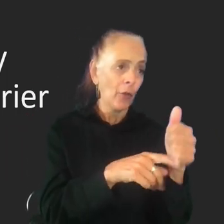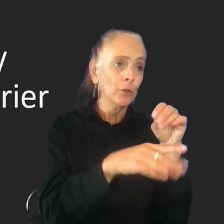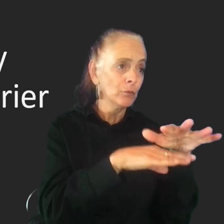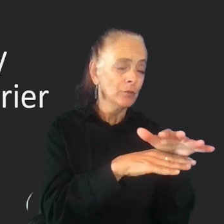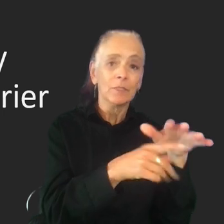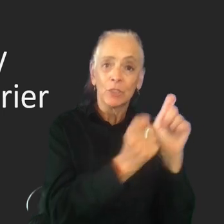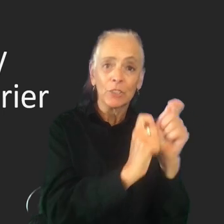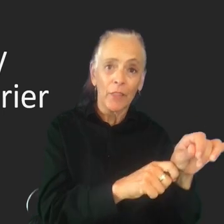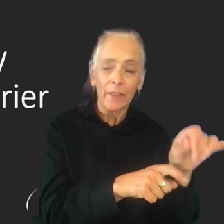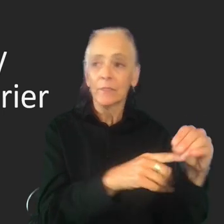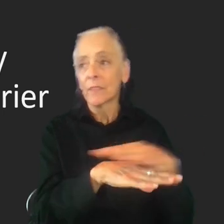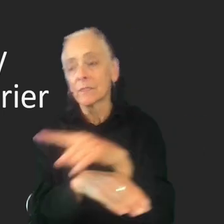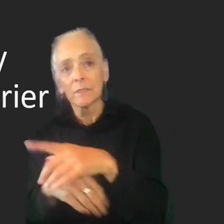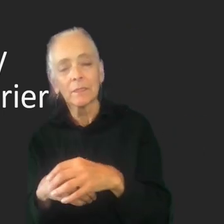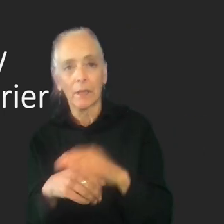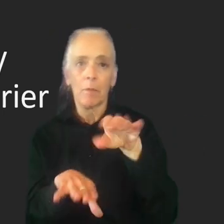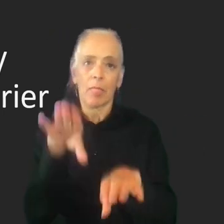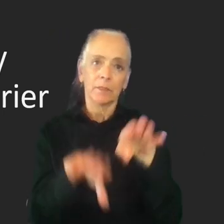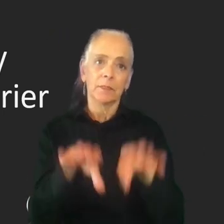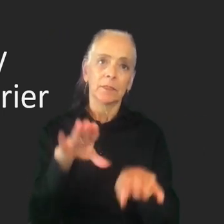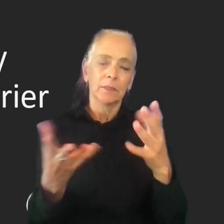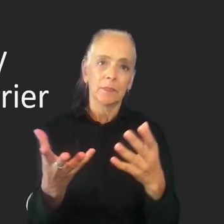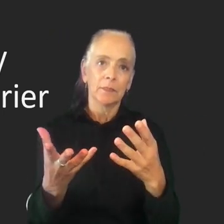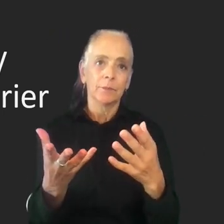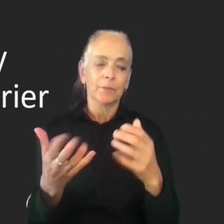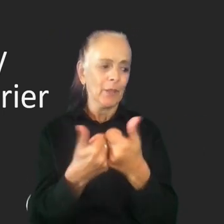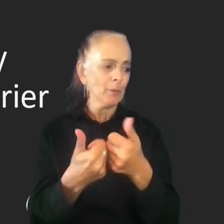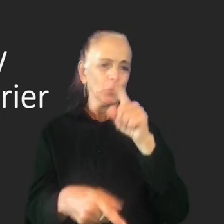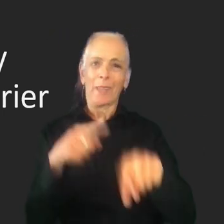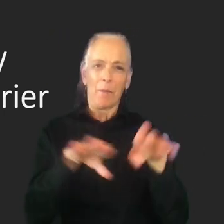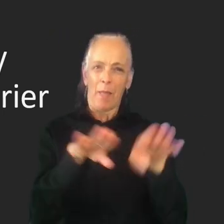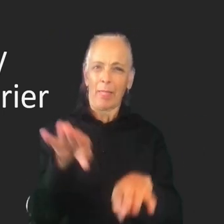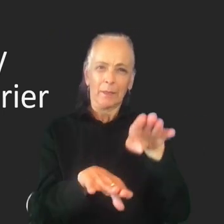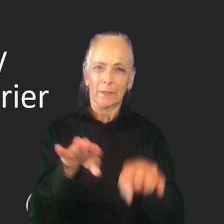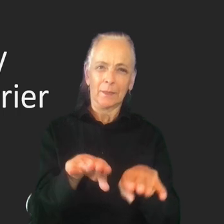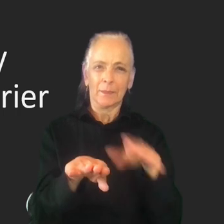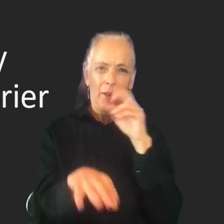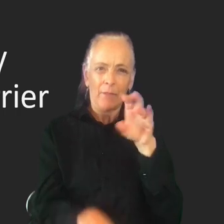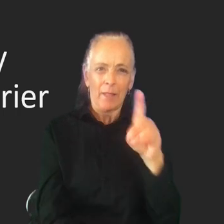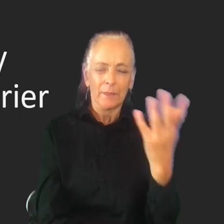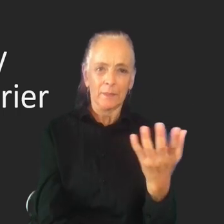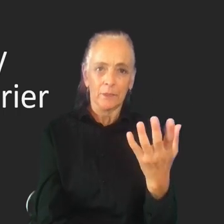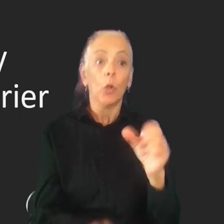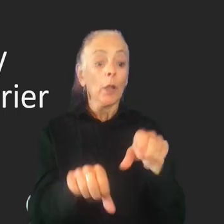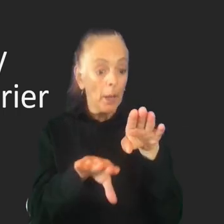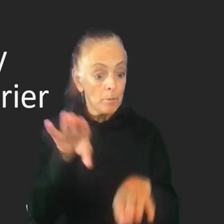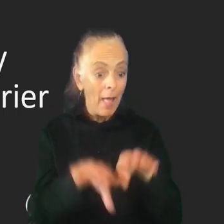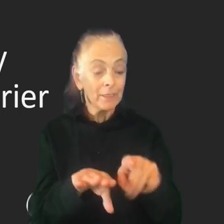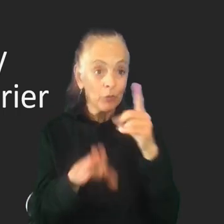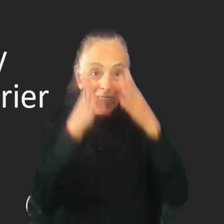comes down to games can't be balanced that's another concept that really isn't valid they can be balanced to an